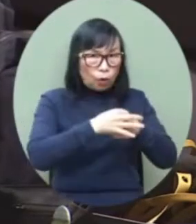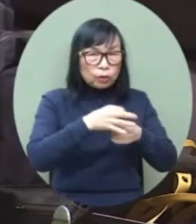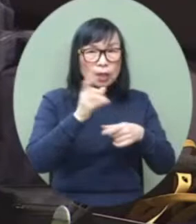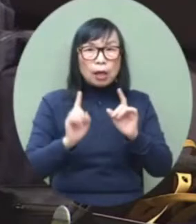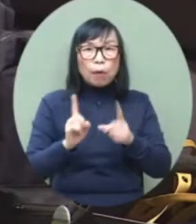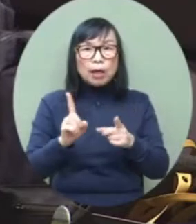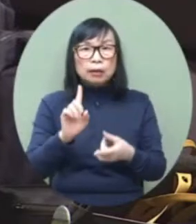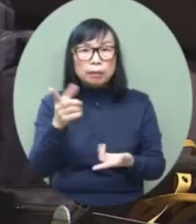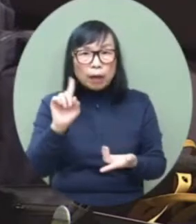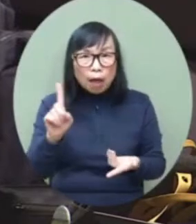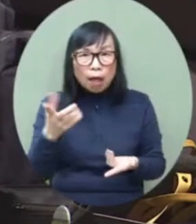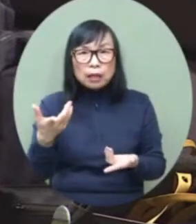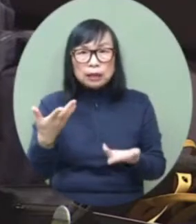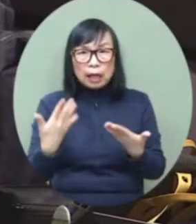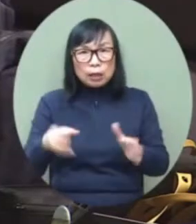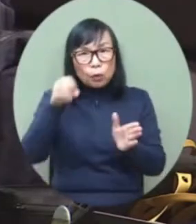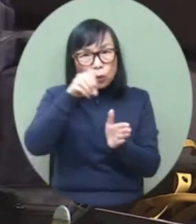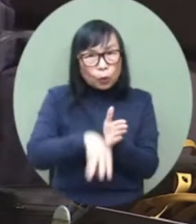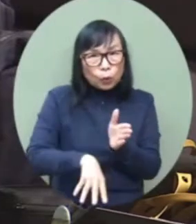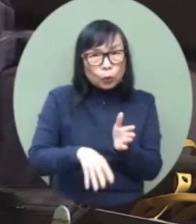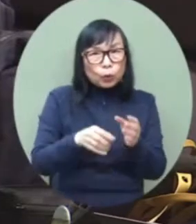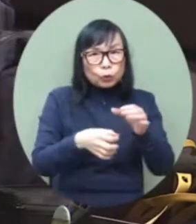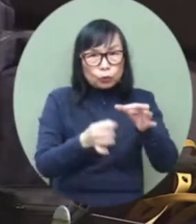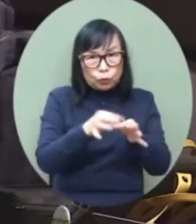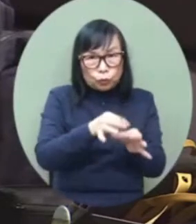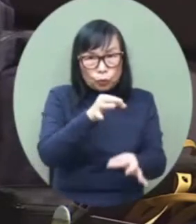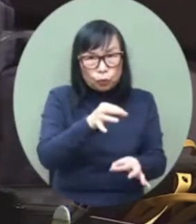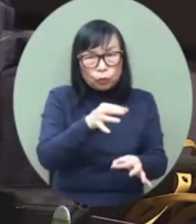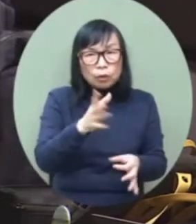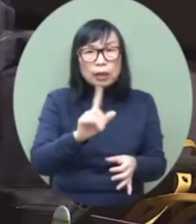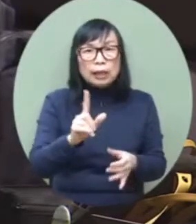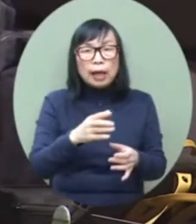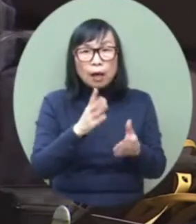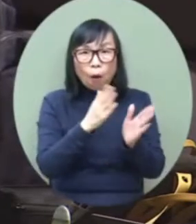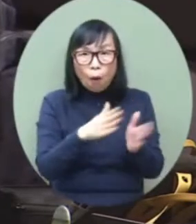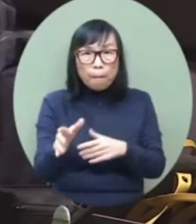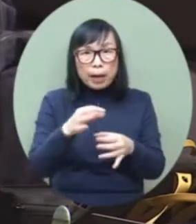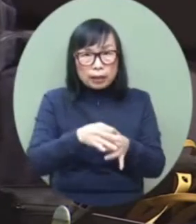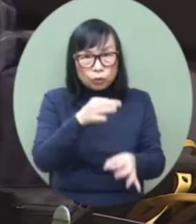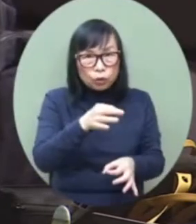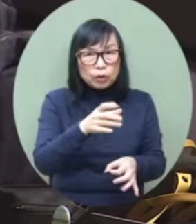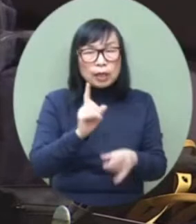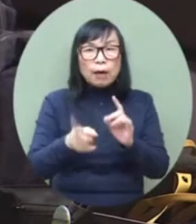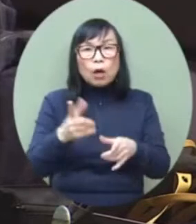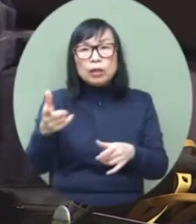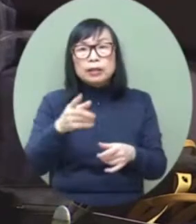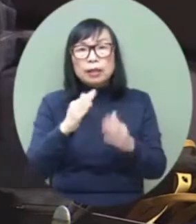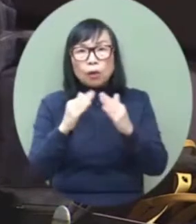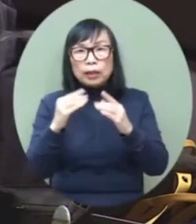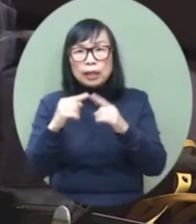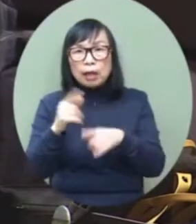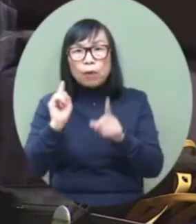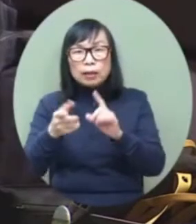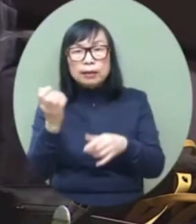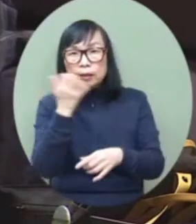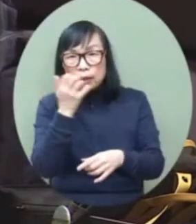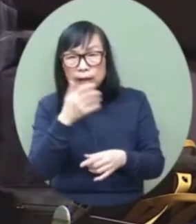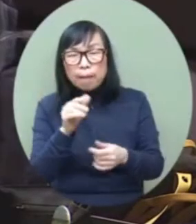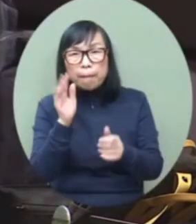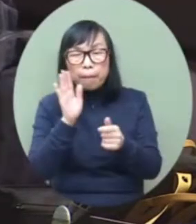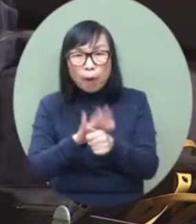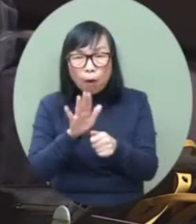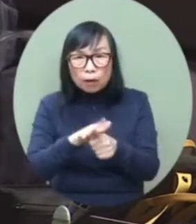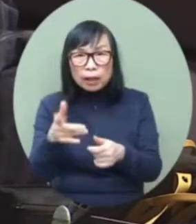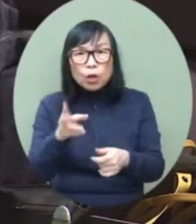when you test them, is it the saliva sample? Will you provide sample bottles, or how will